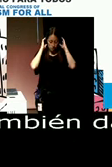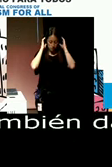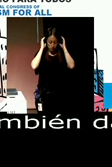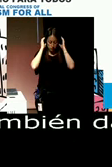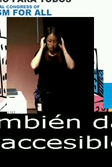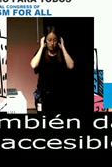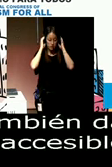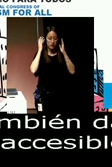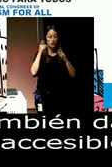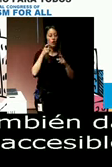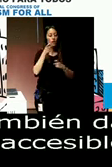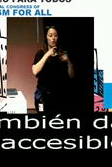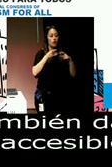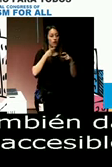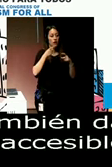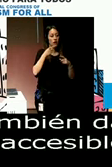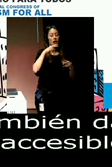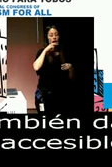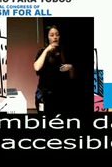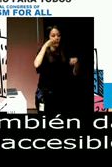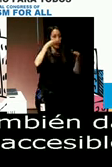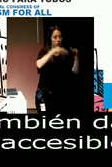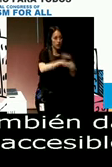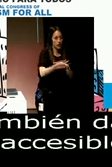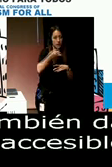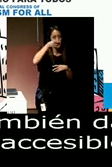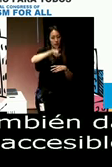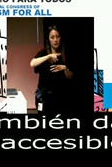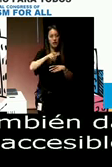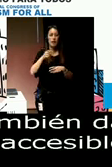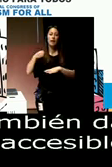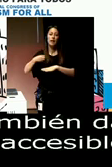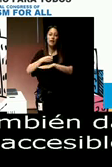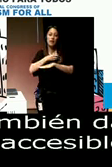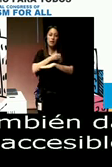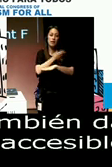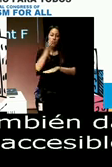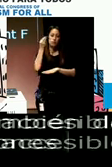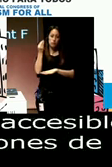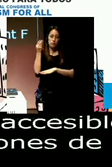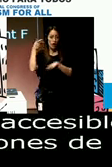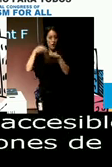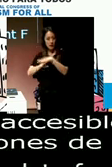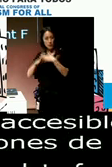useful around a point of interest.